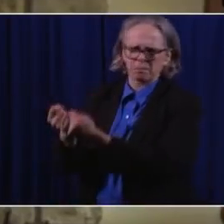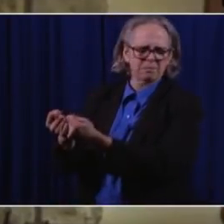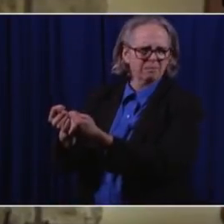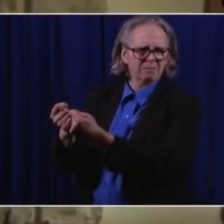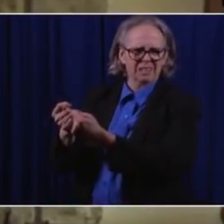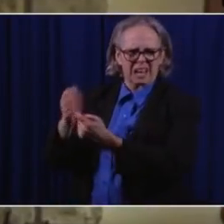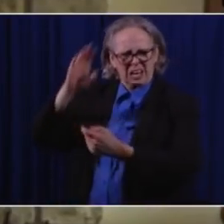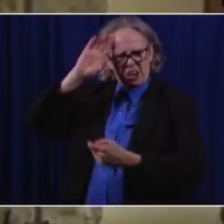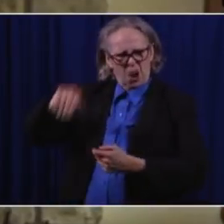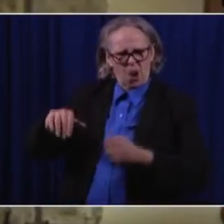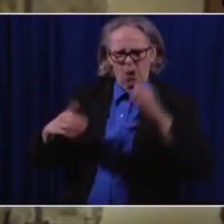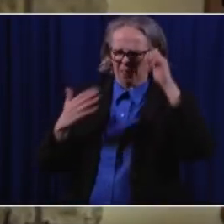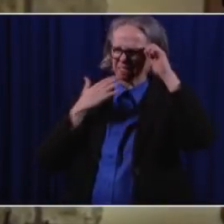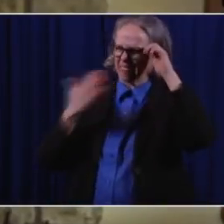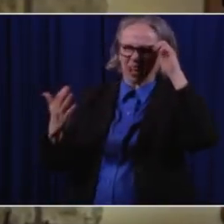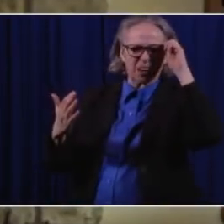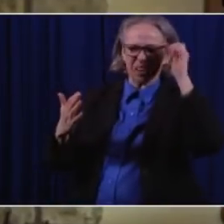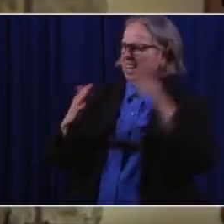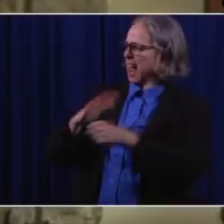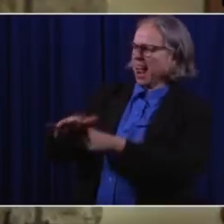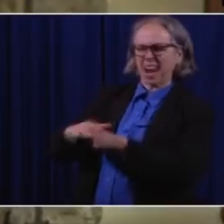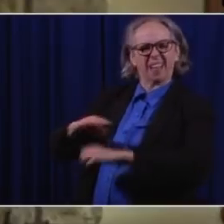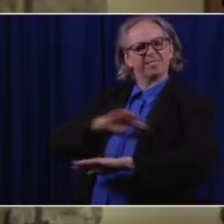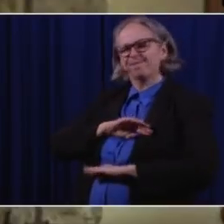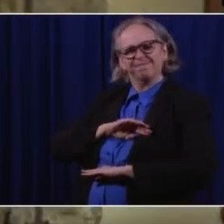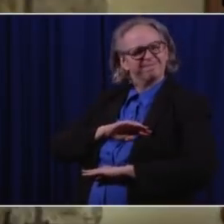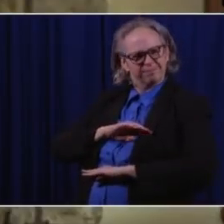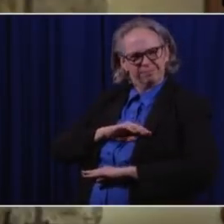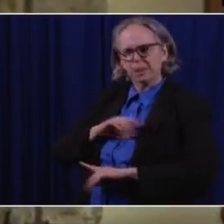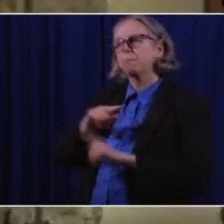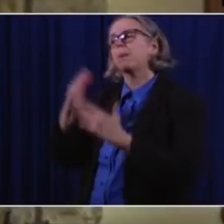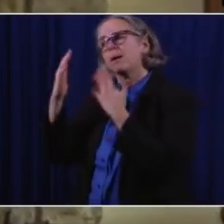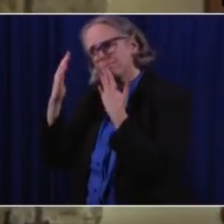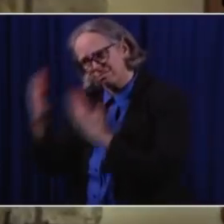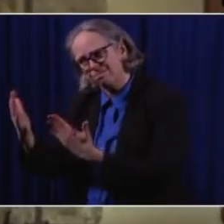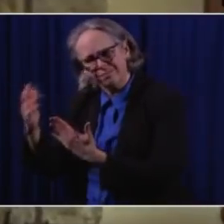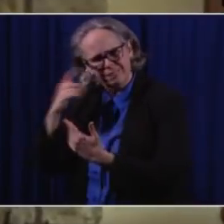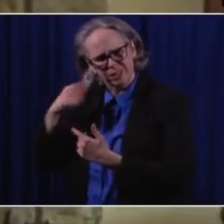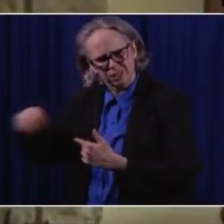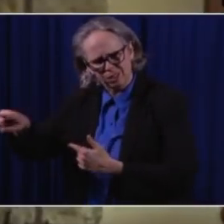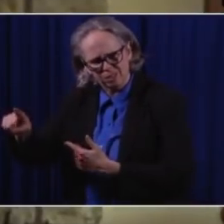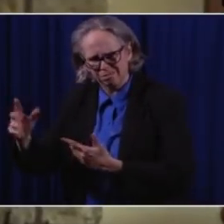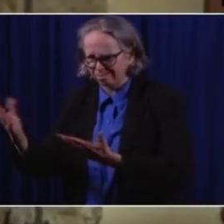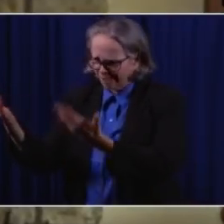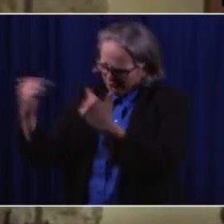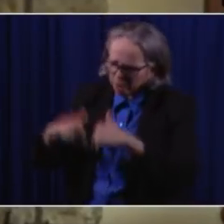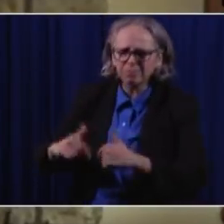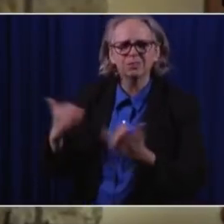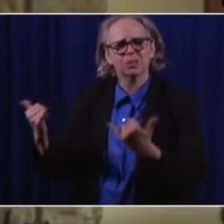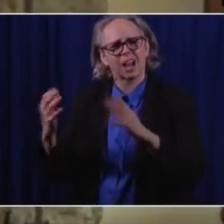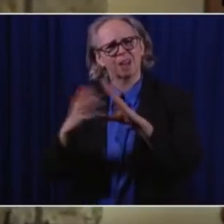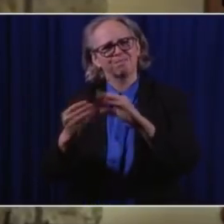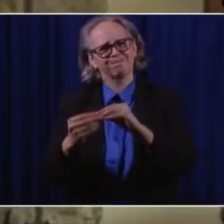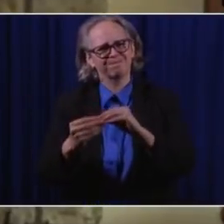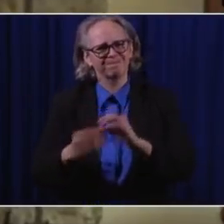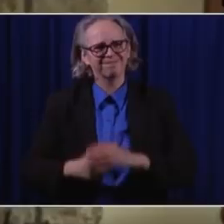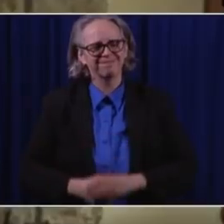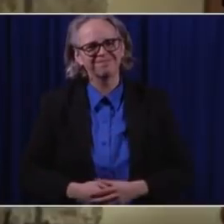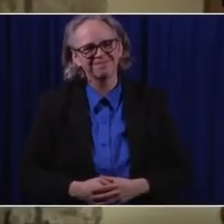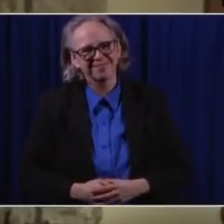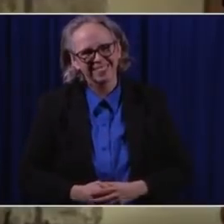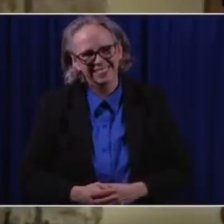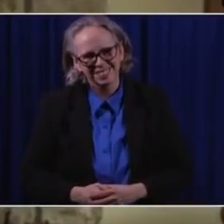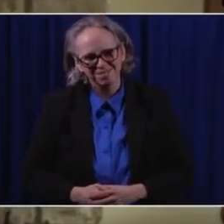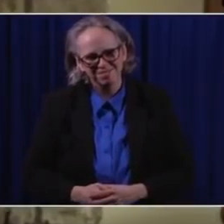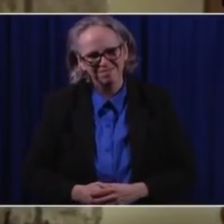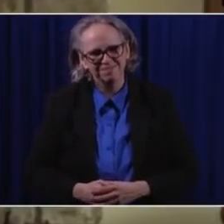but we are very grateful. And thank you for being on. Appreciate Thank you for the opportunity. I appreciate it. Thank you. We're now going to